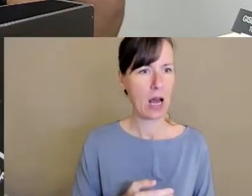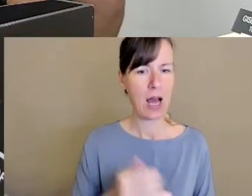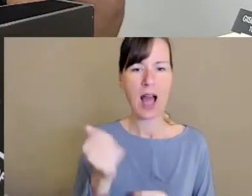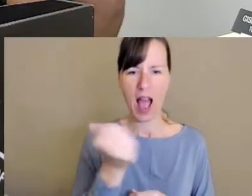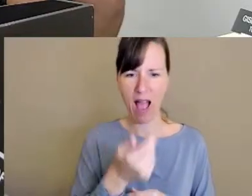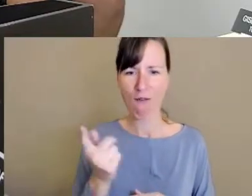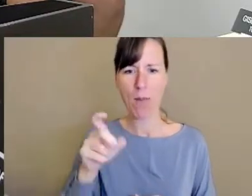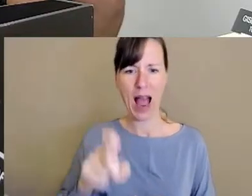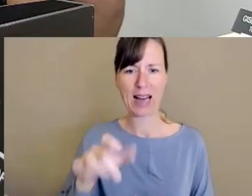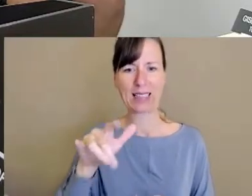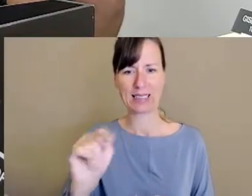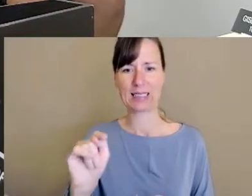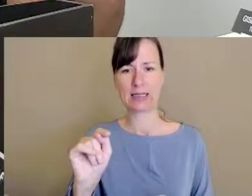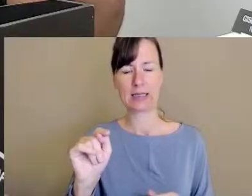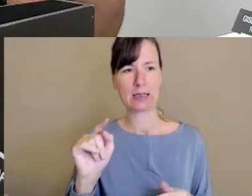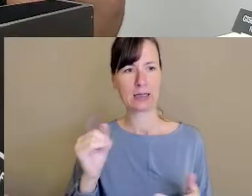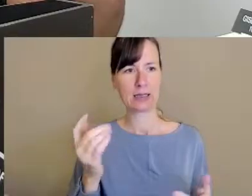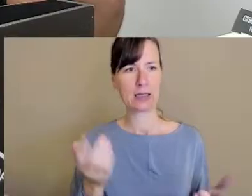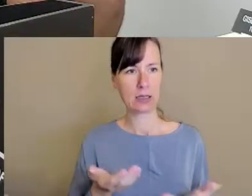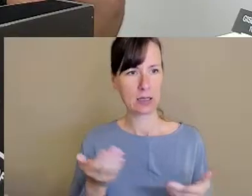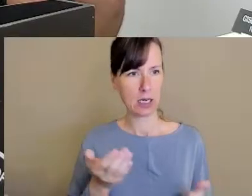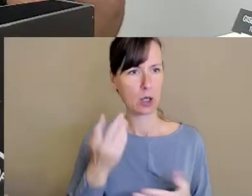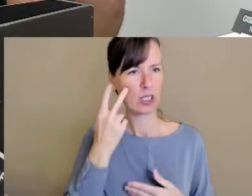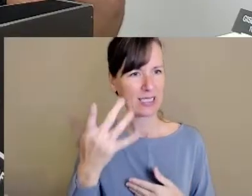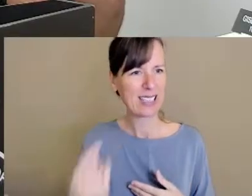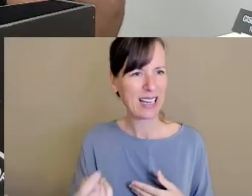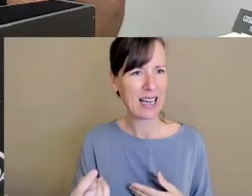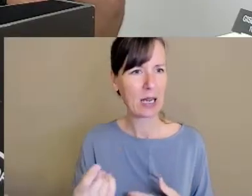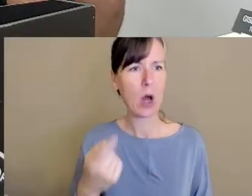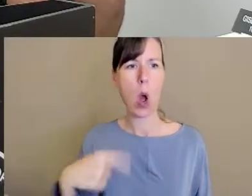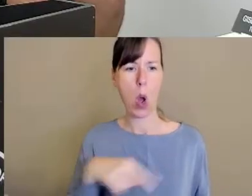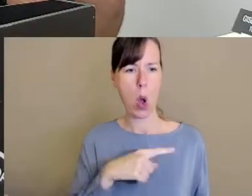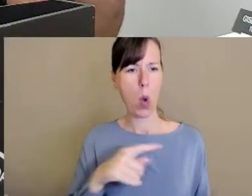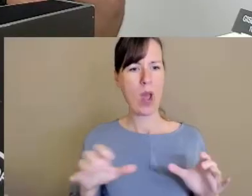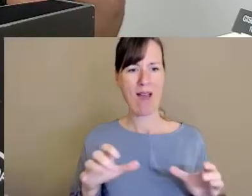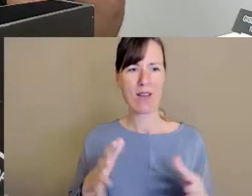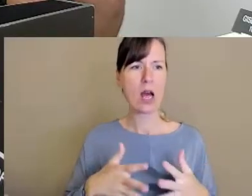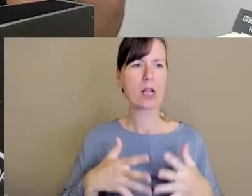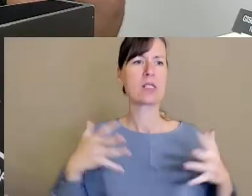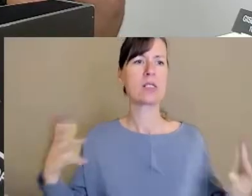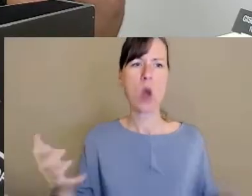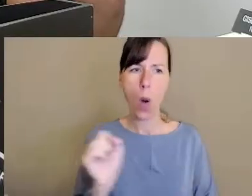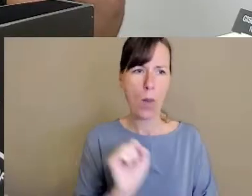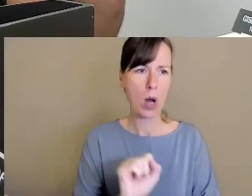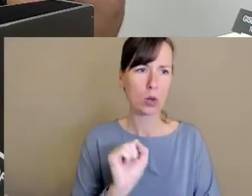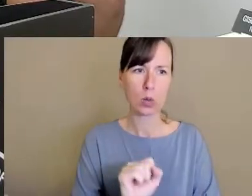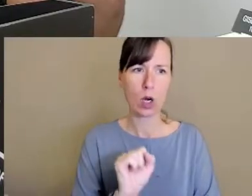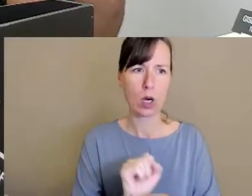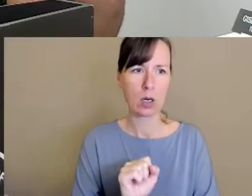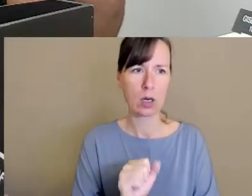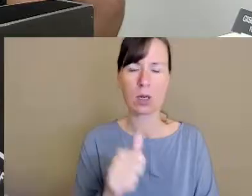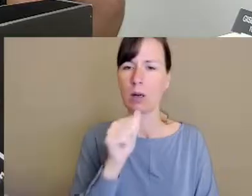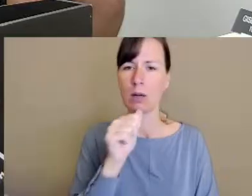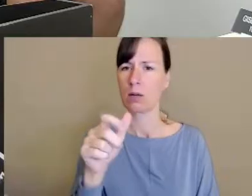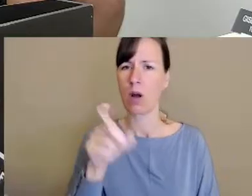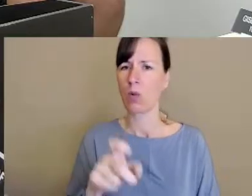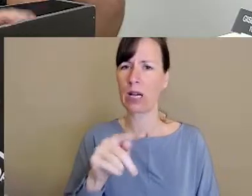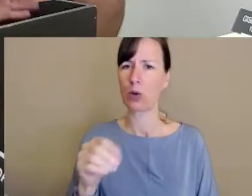it. We have done so much work, and it doesn't need to be taken